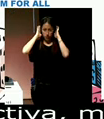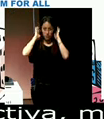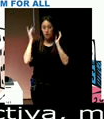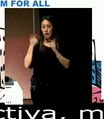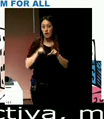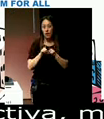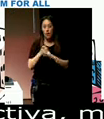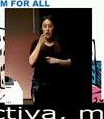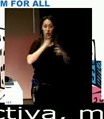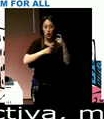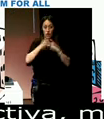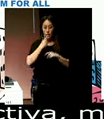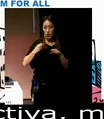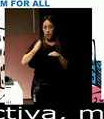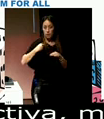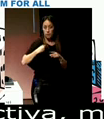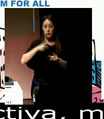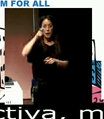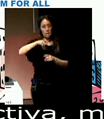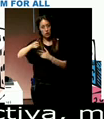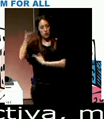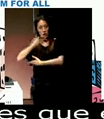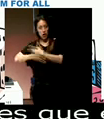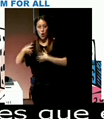reaches disabled people too.